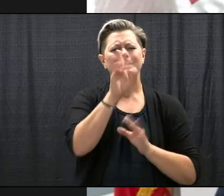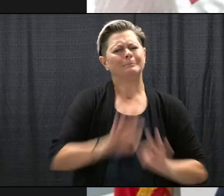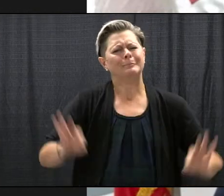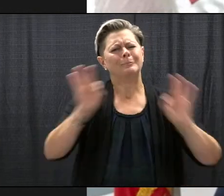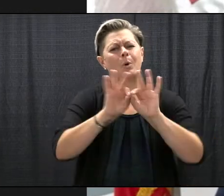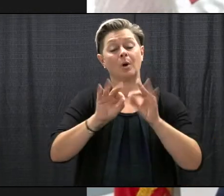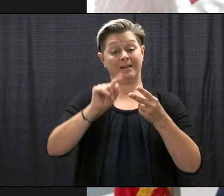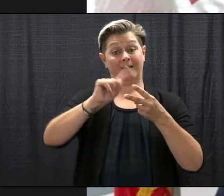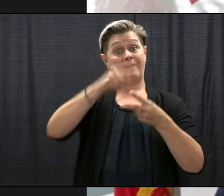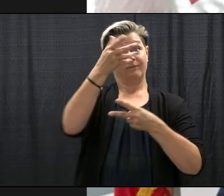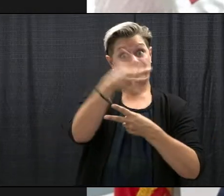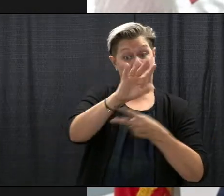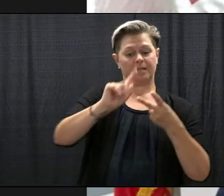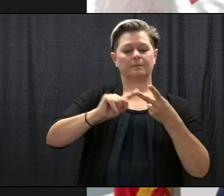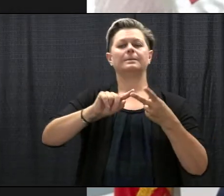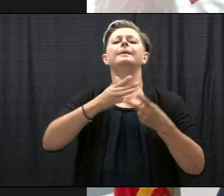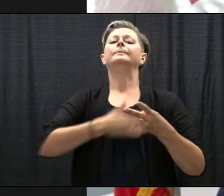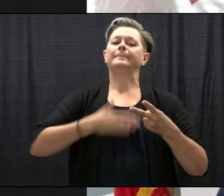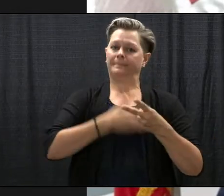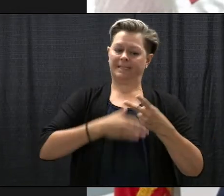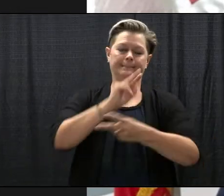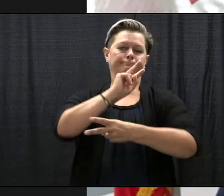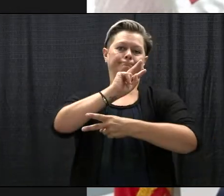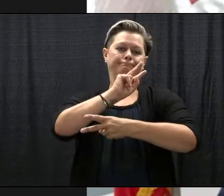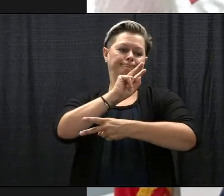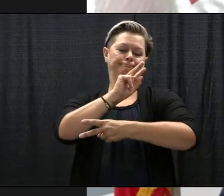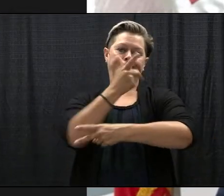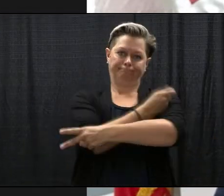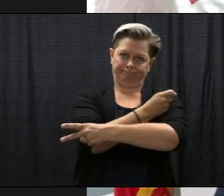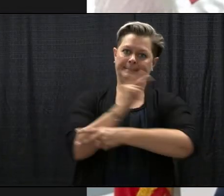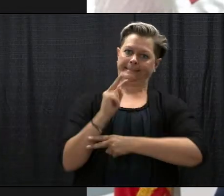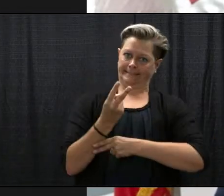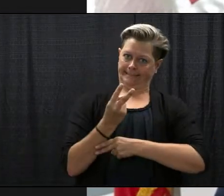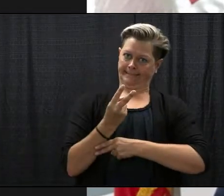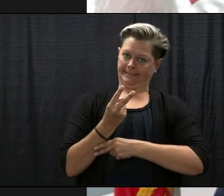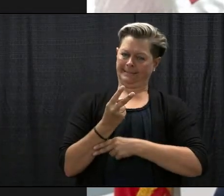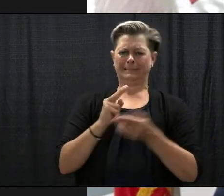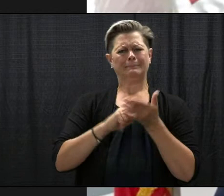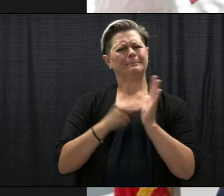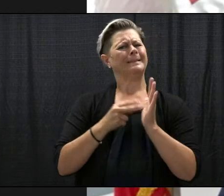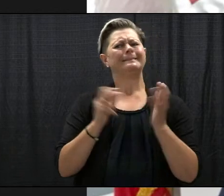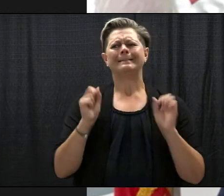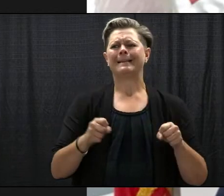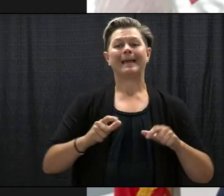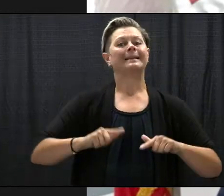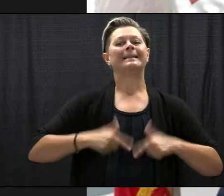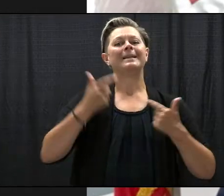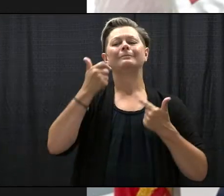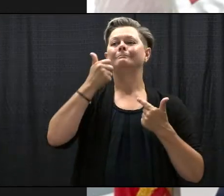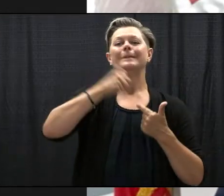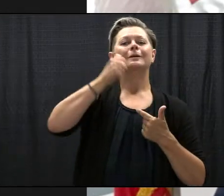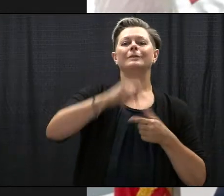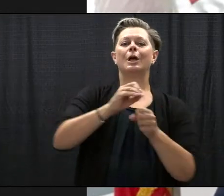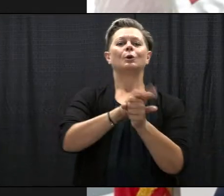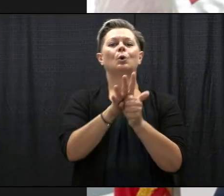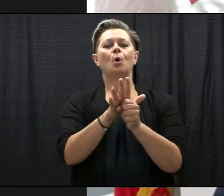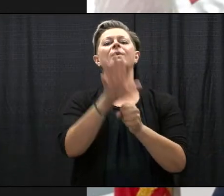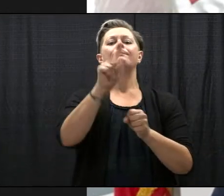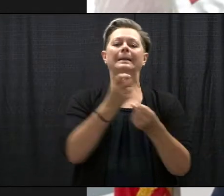soon as you can so that we can get back to as normal as we possibly can and live with COVID-19. So thank you all for joining us